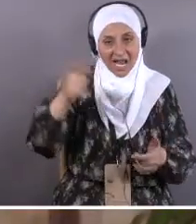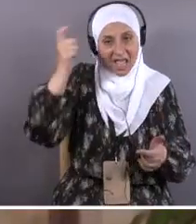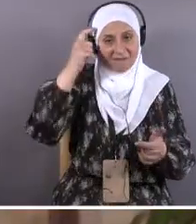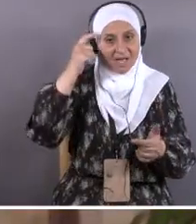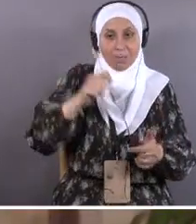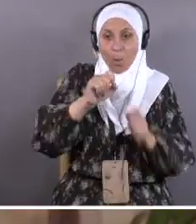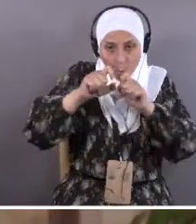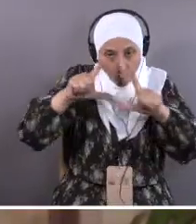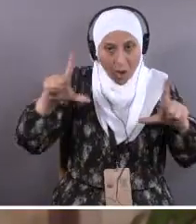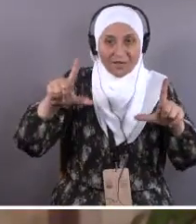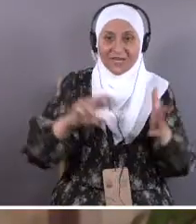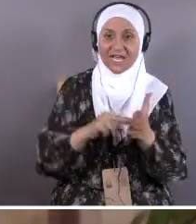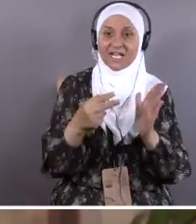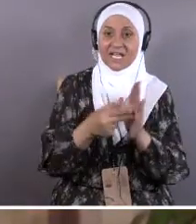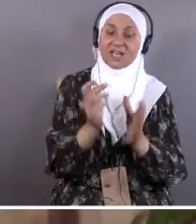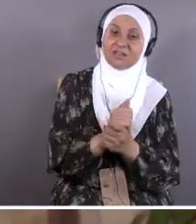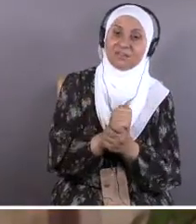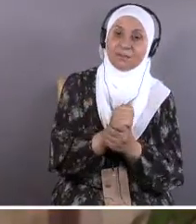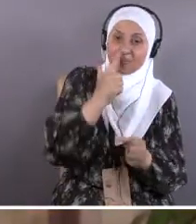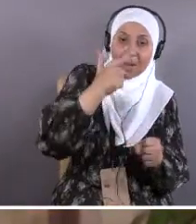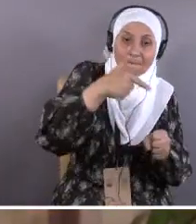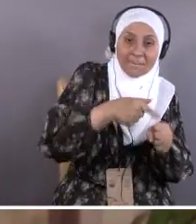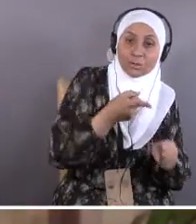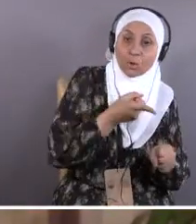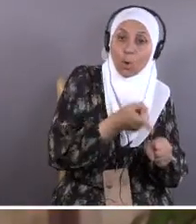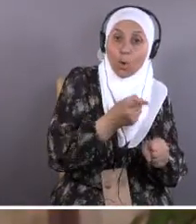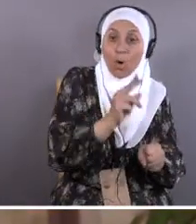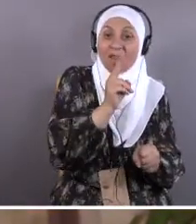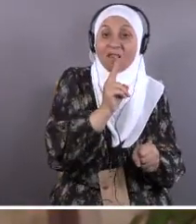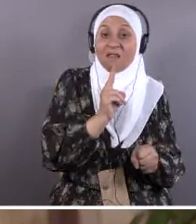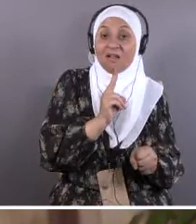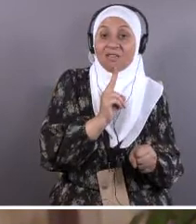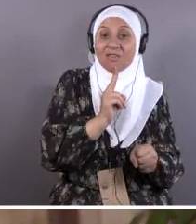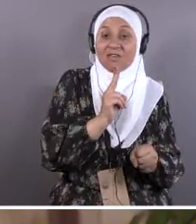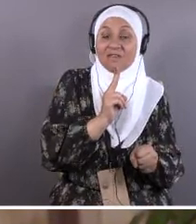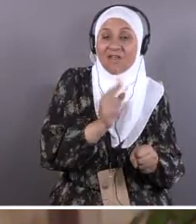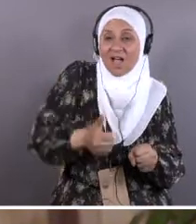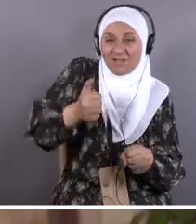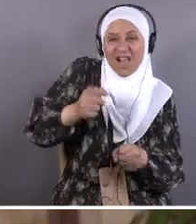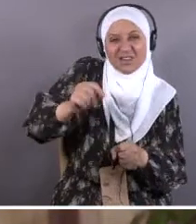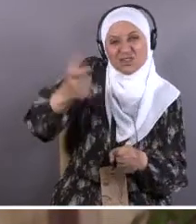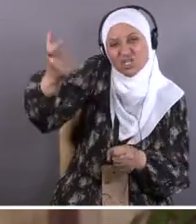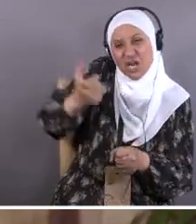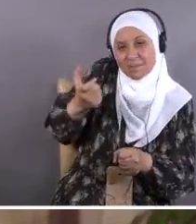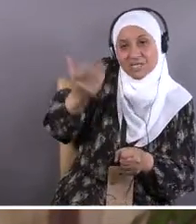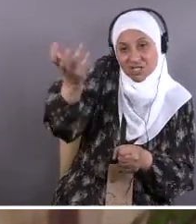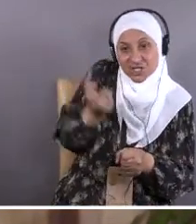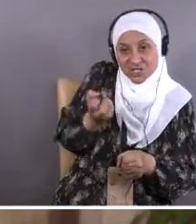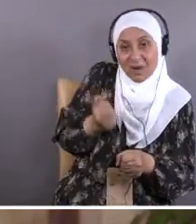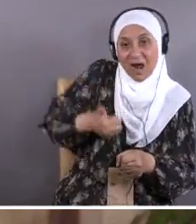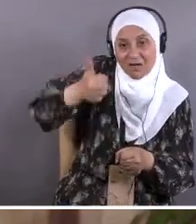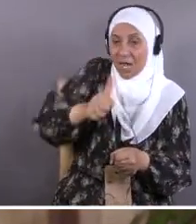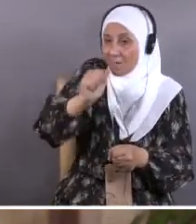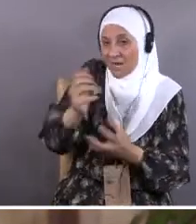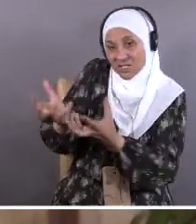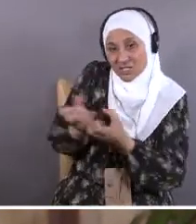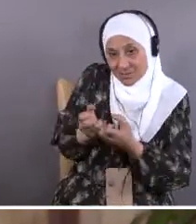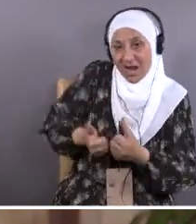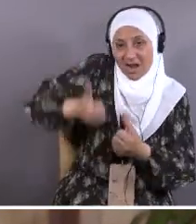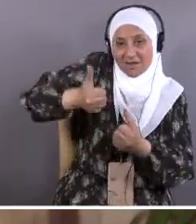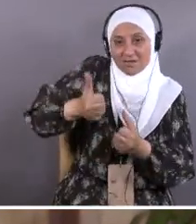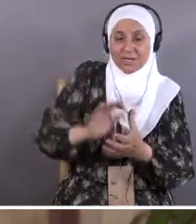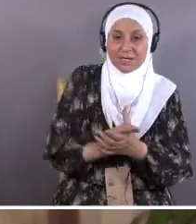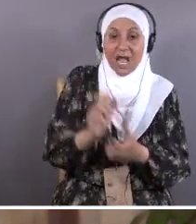and less carbon-intensive fuels, such as natural gas, will be a key component of the global energy mix in the years to